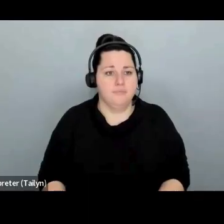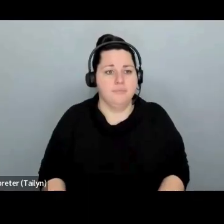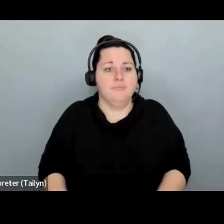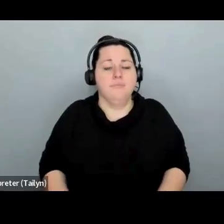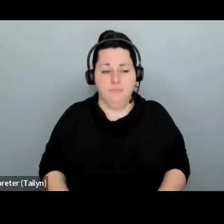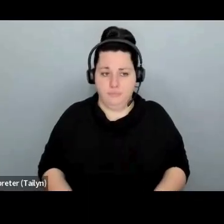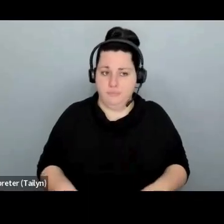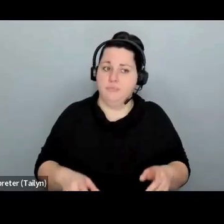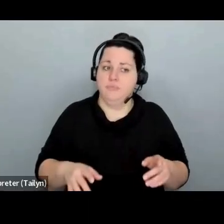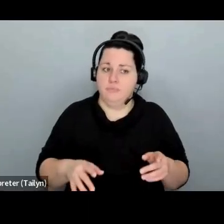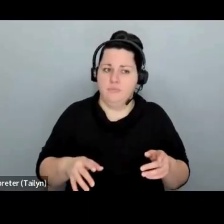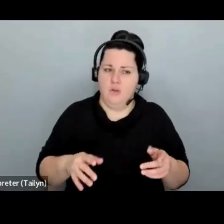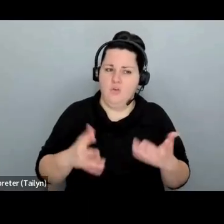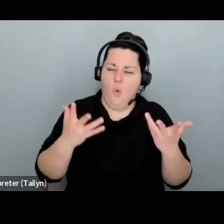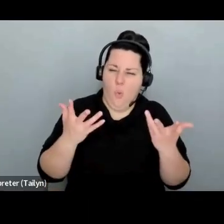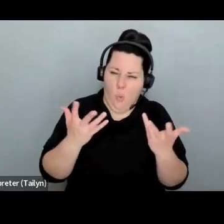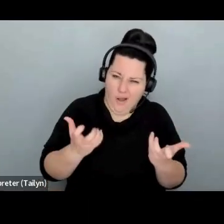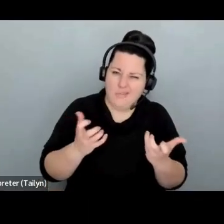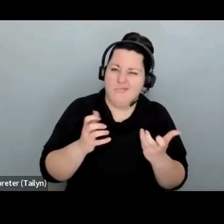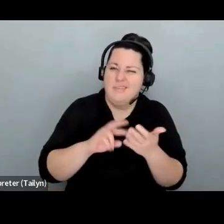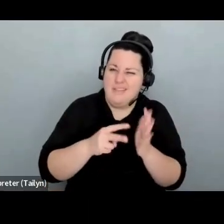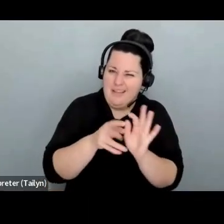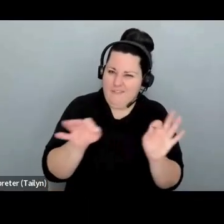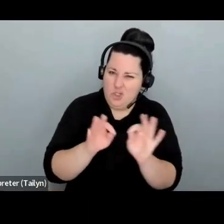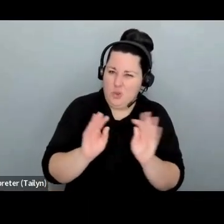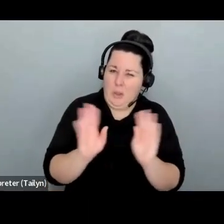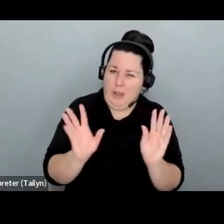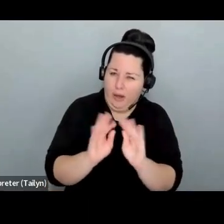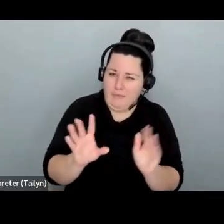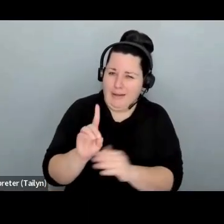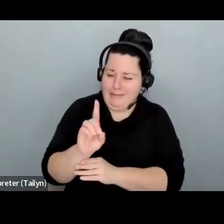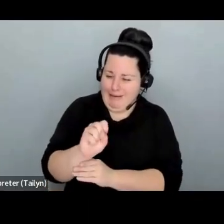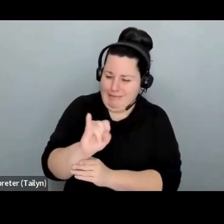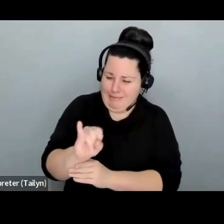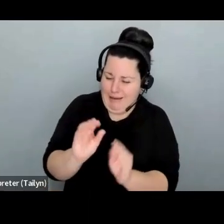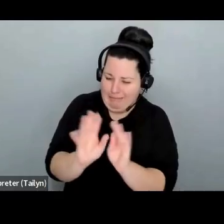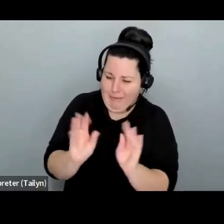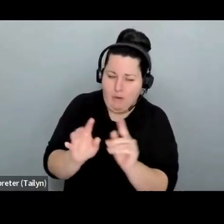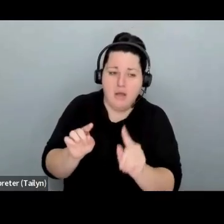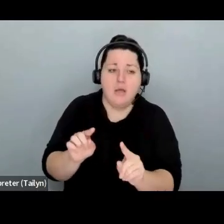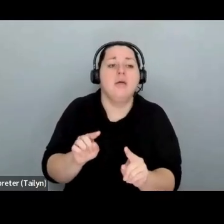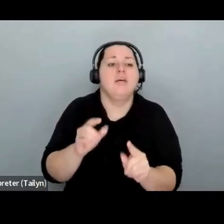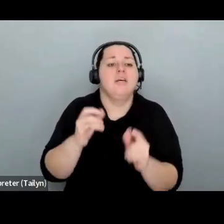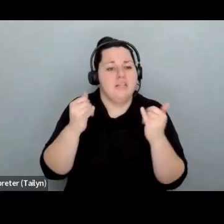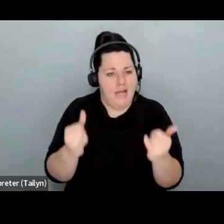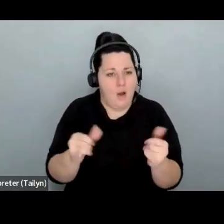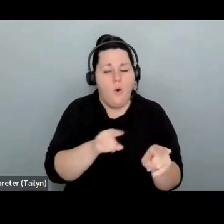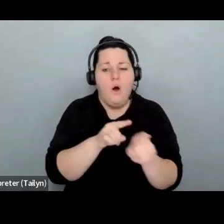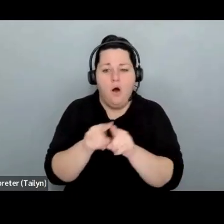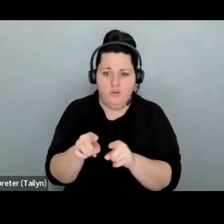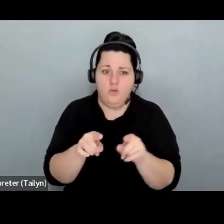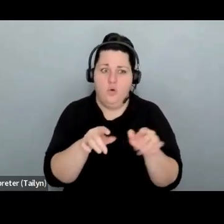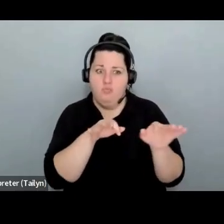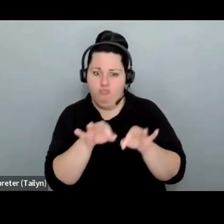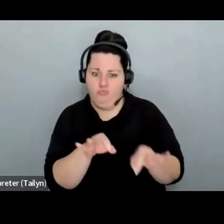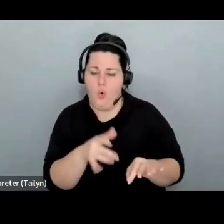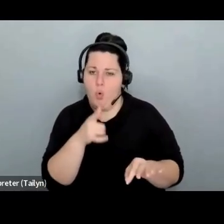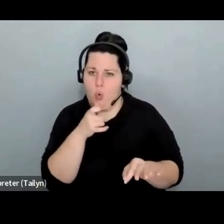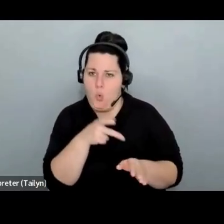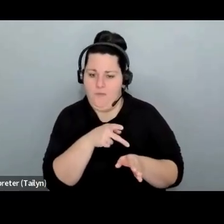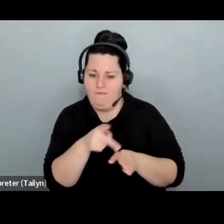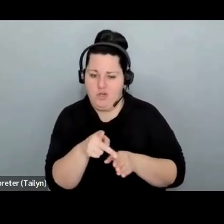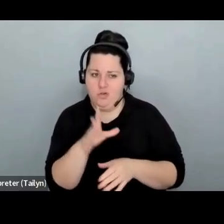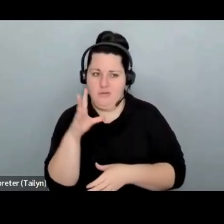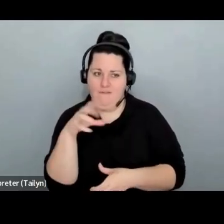In addition to clarifying the definition of DSI, the rule now also defines the professionals responsible in the evaluation